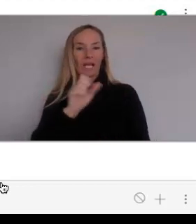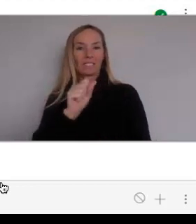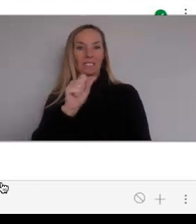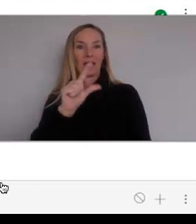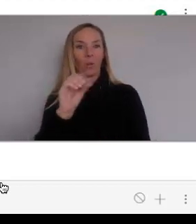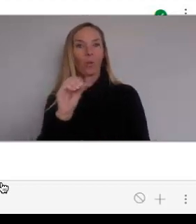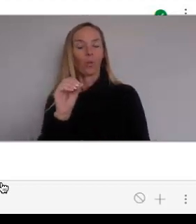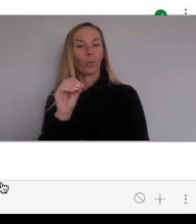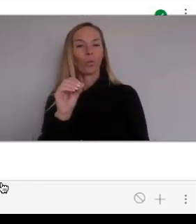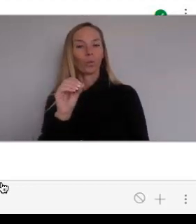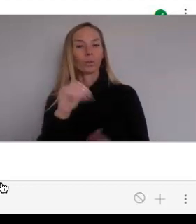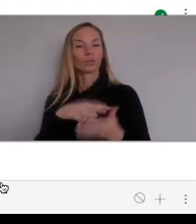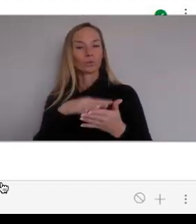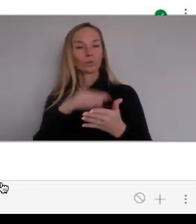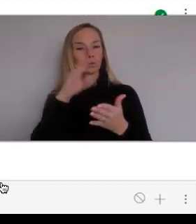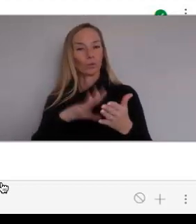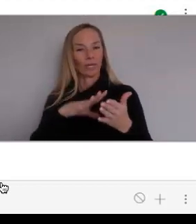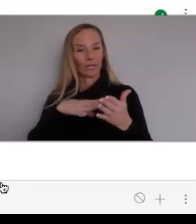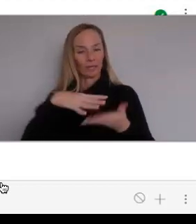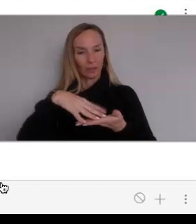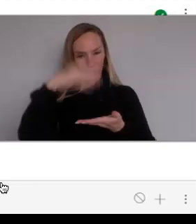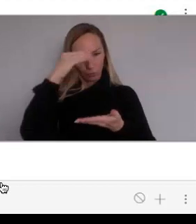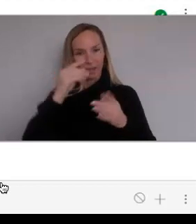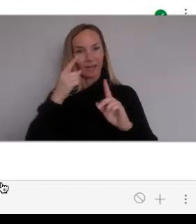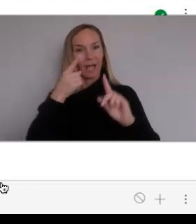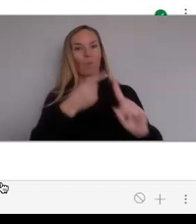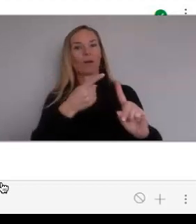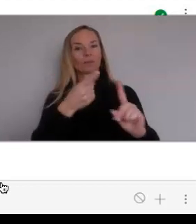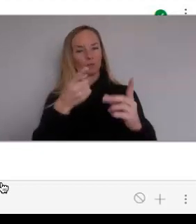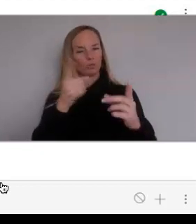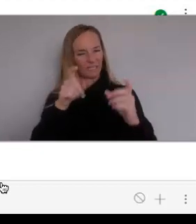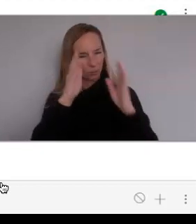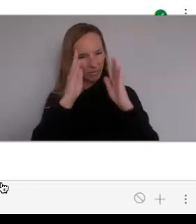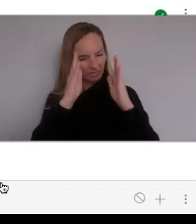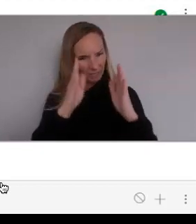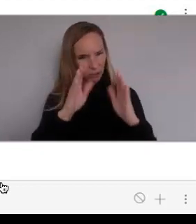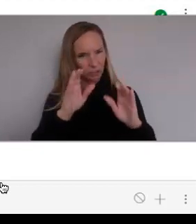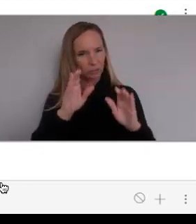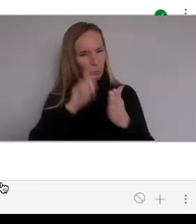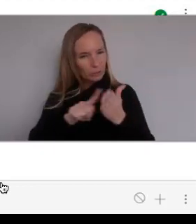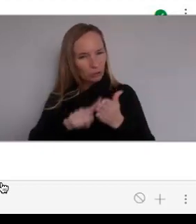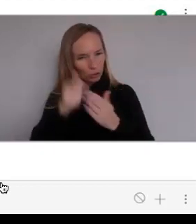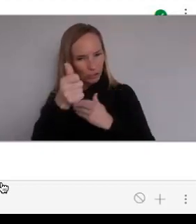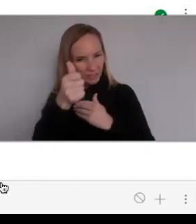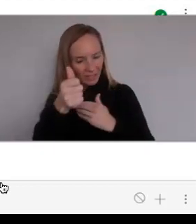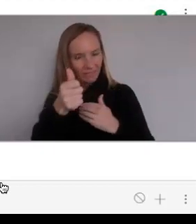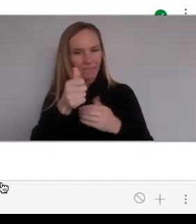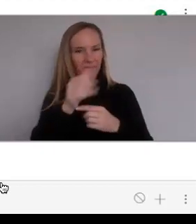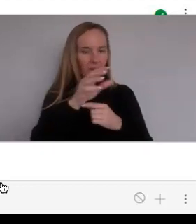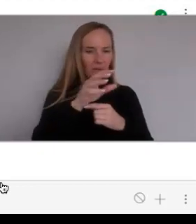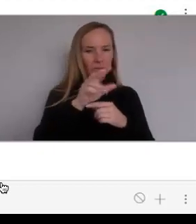So you do want to pay attention to it and do a little bit of your own research and